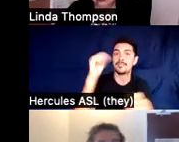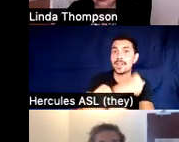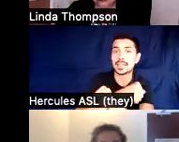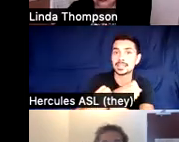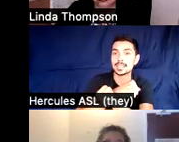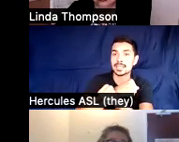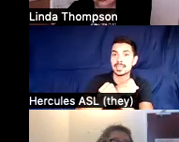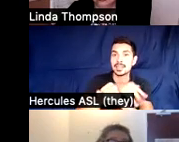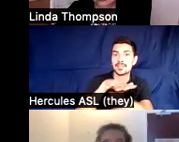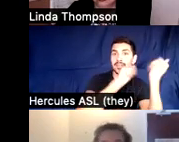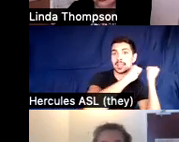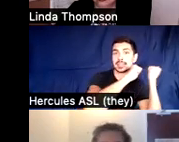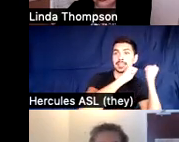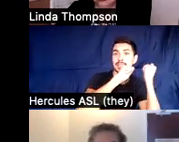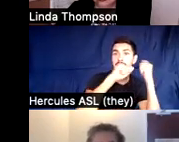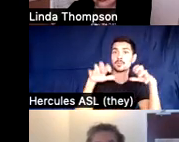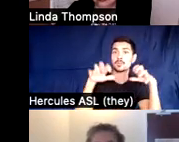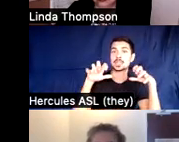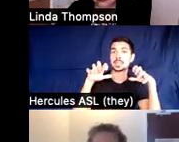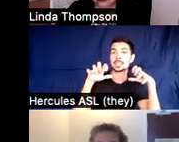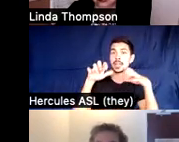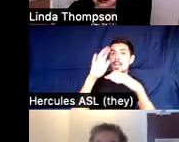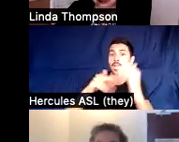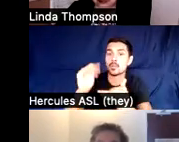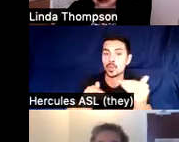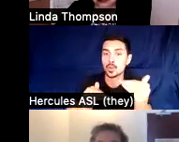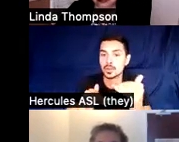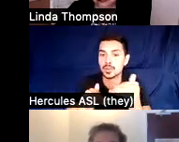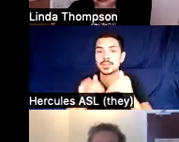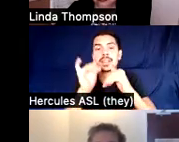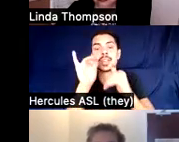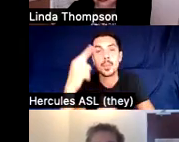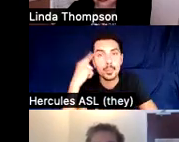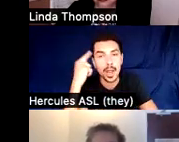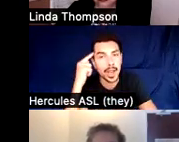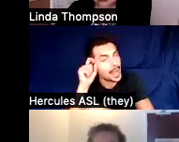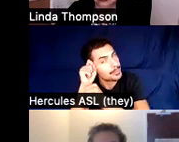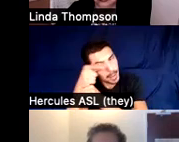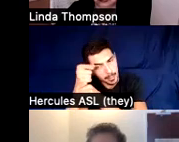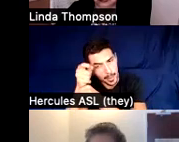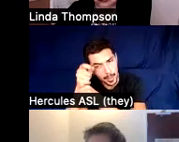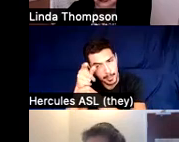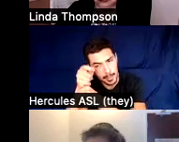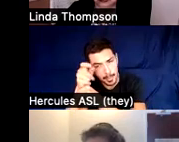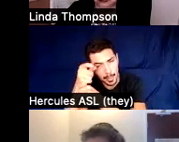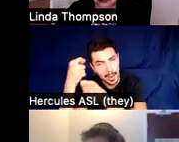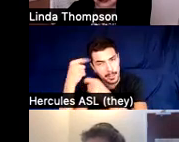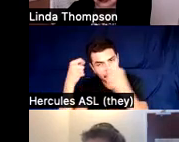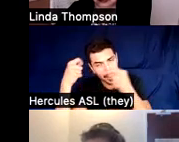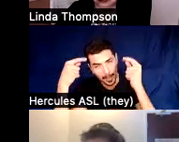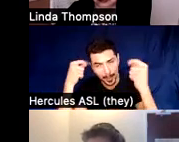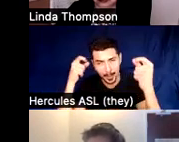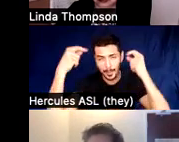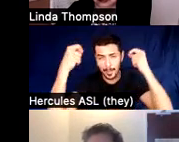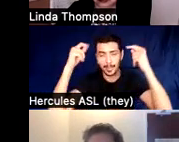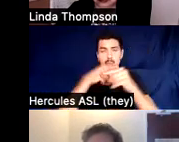your brain fires in and like helps you respond. But sometimes that information can get stuck. And what we want to do